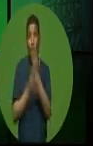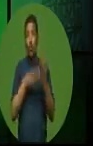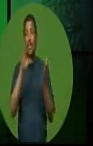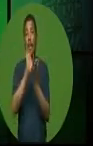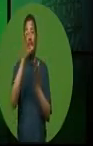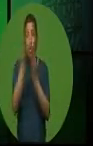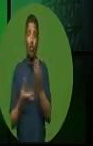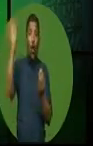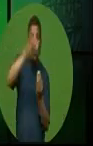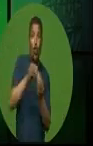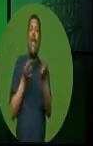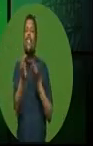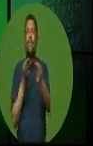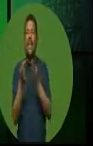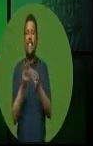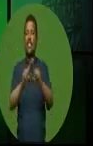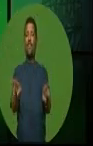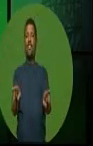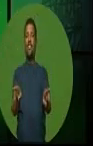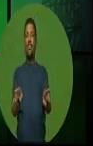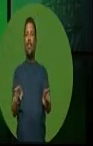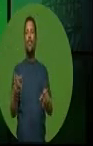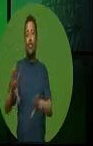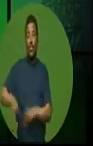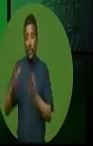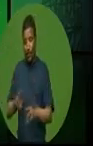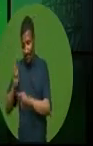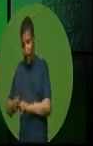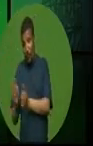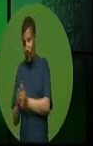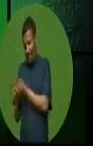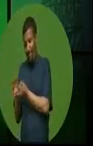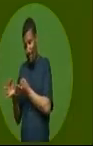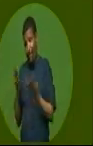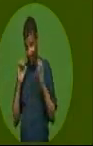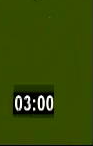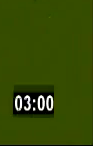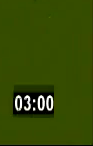and also explain the difference to the students sitting next to you.